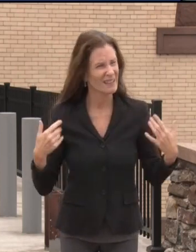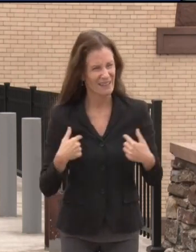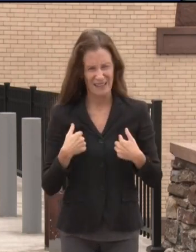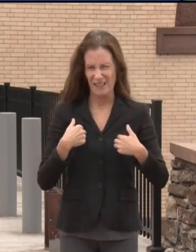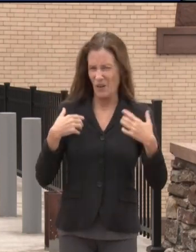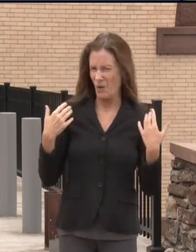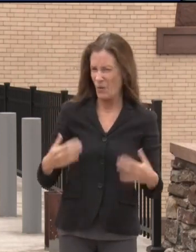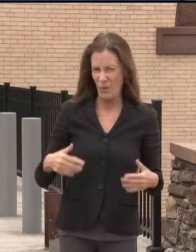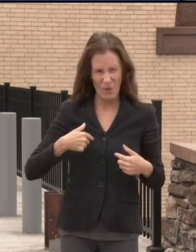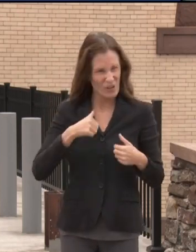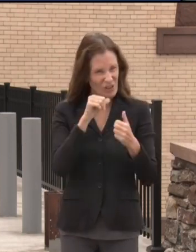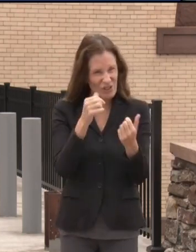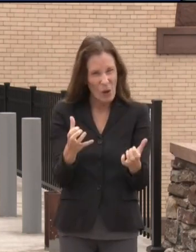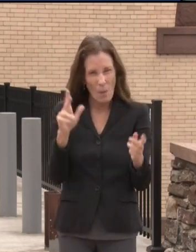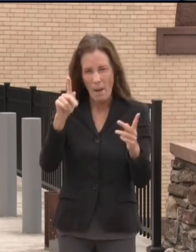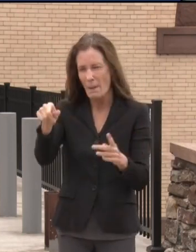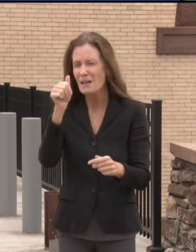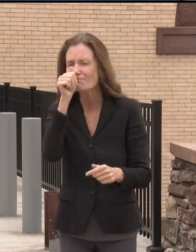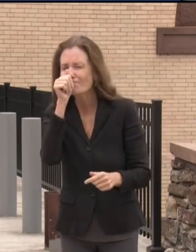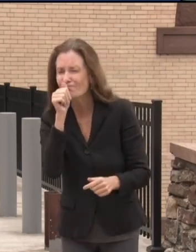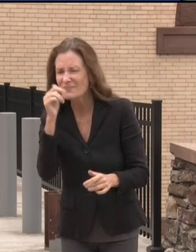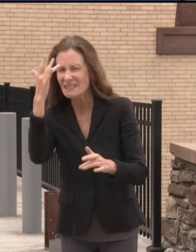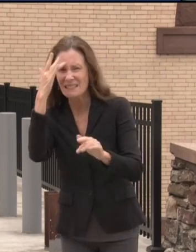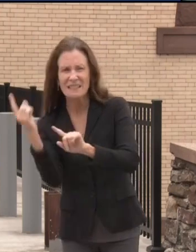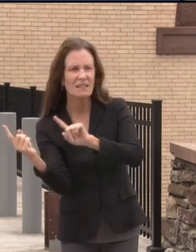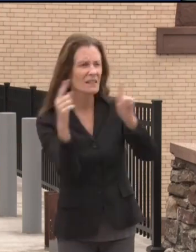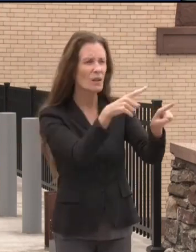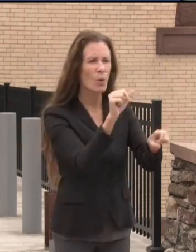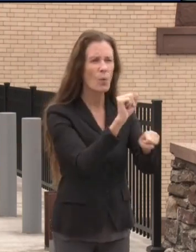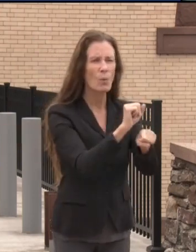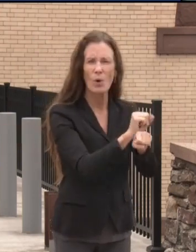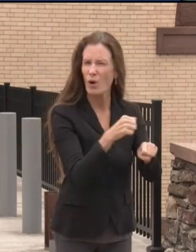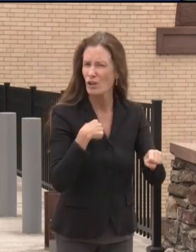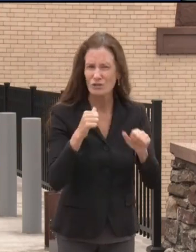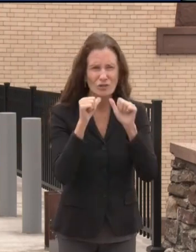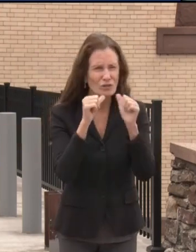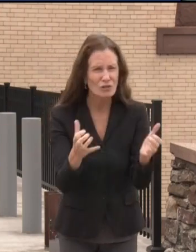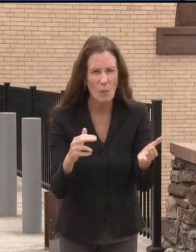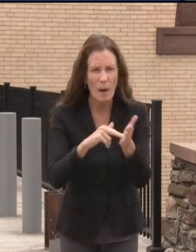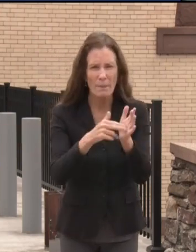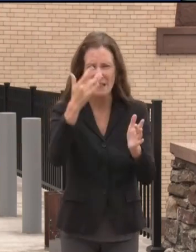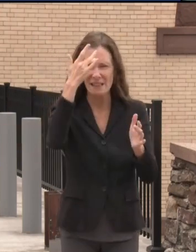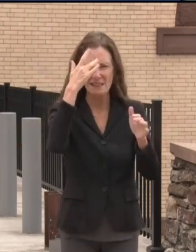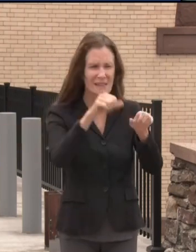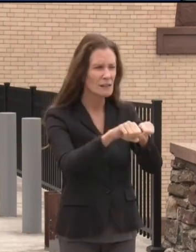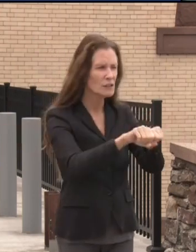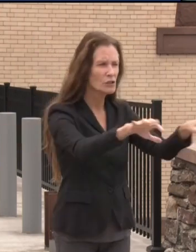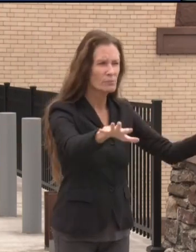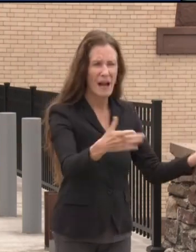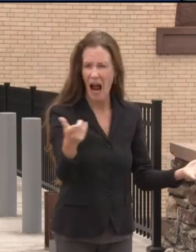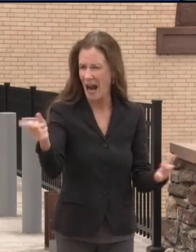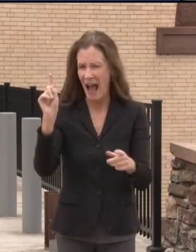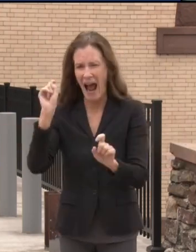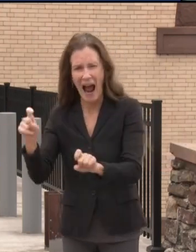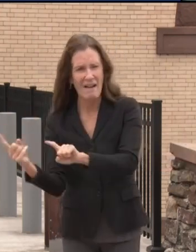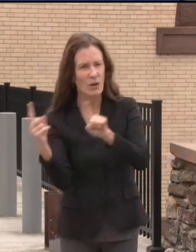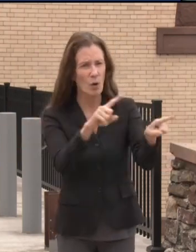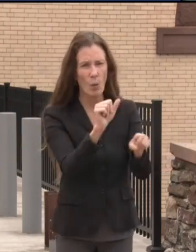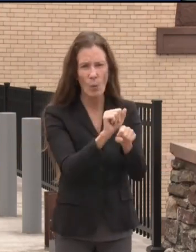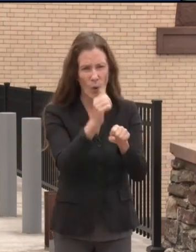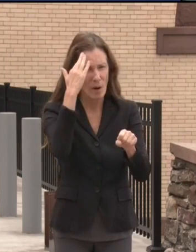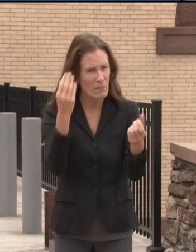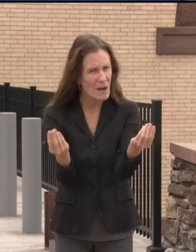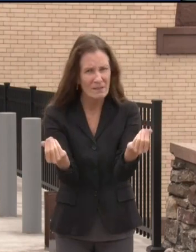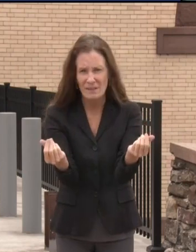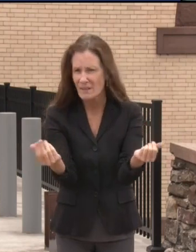And employees who aren't worried about losing pay or their job are more likely to do the responsible thing, and that is stay home when